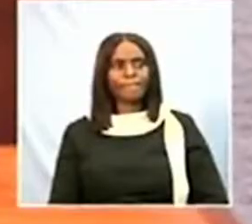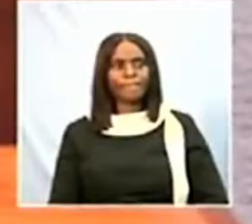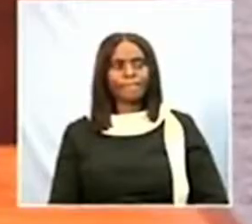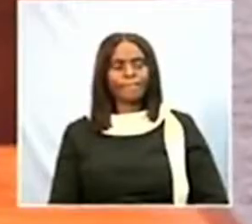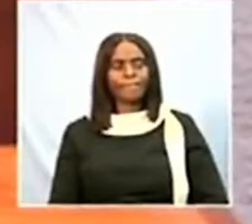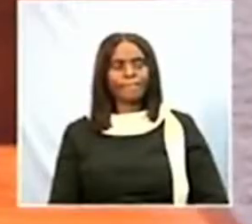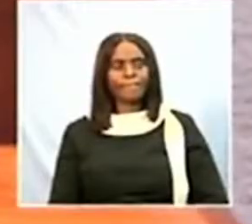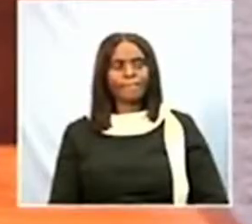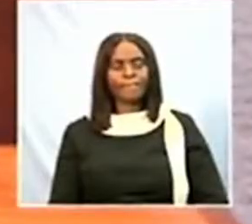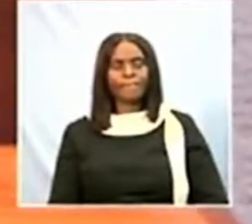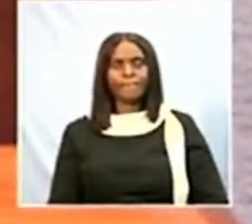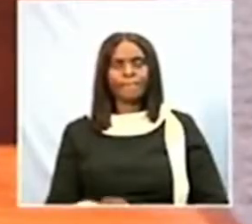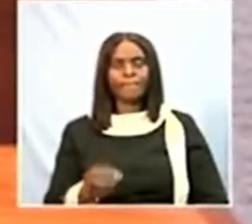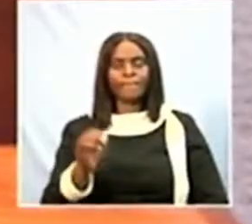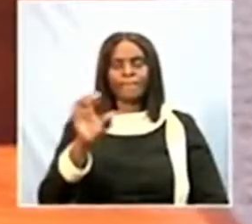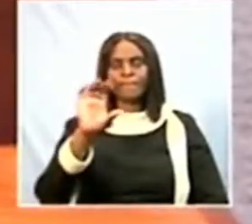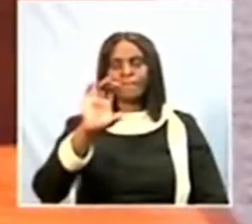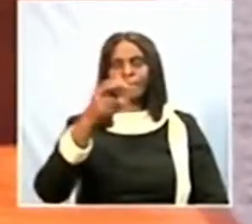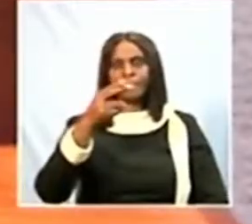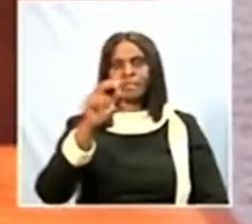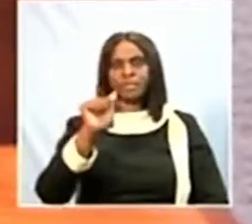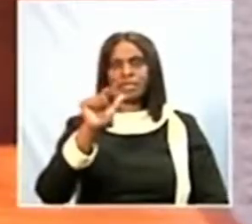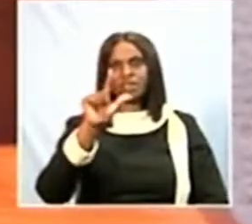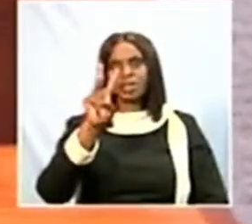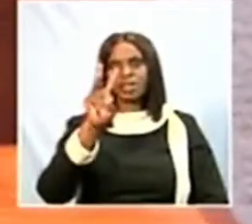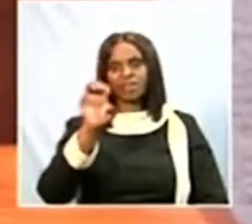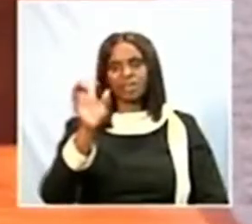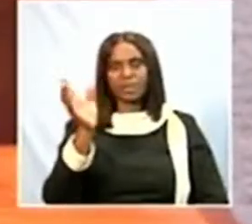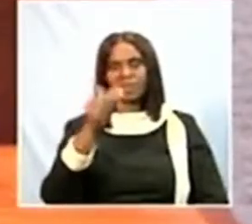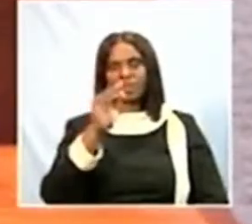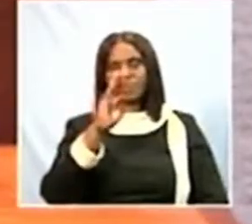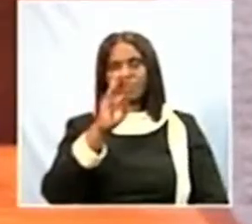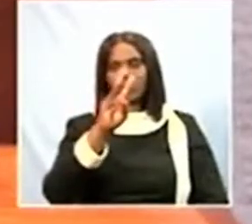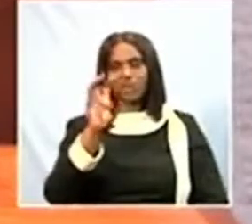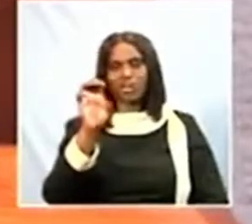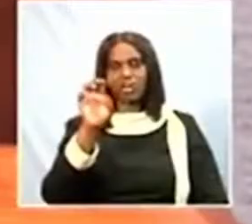Honorable Teshen Jacob Chalwe, Wengwa constituency.